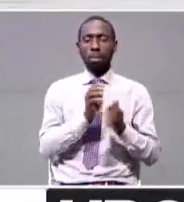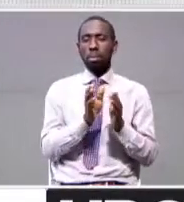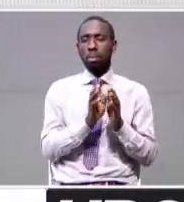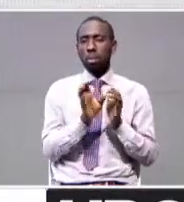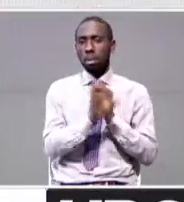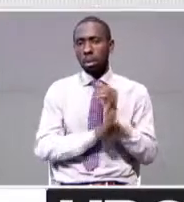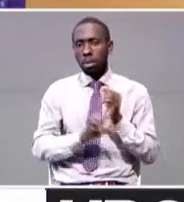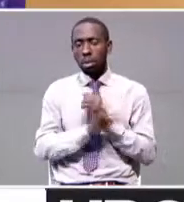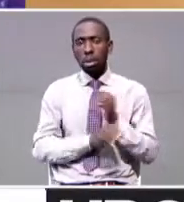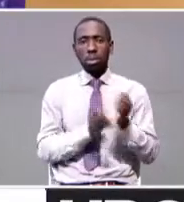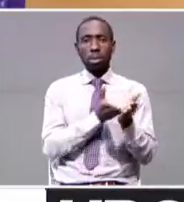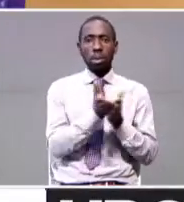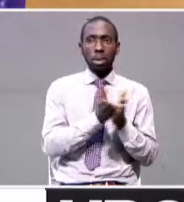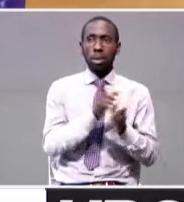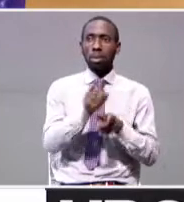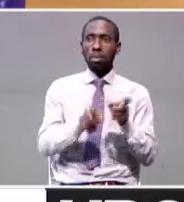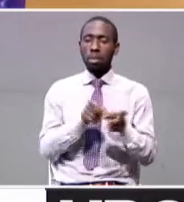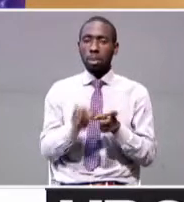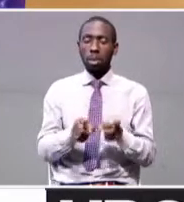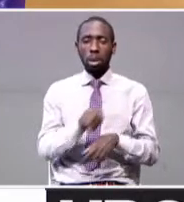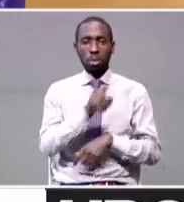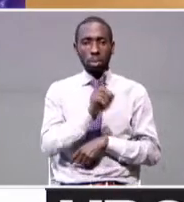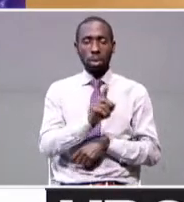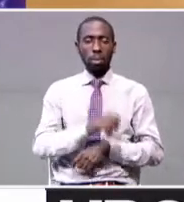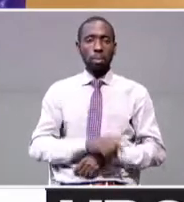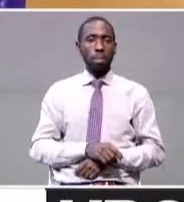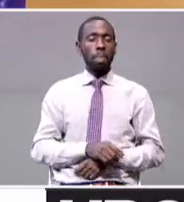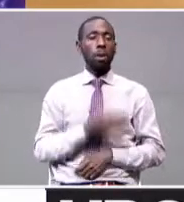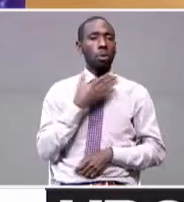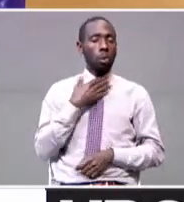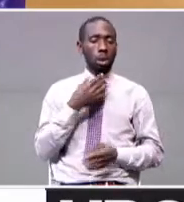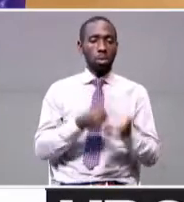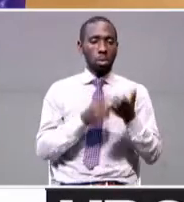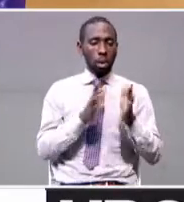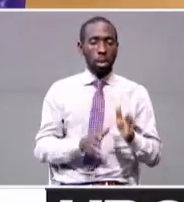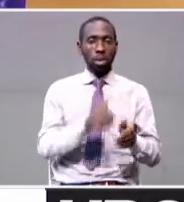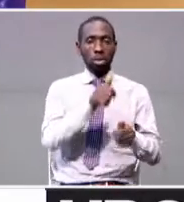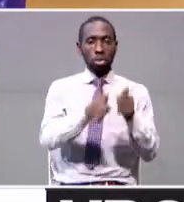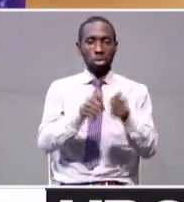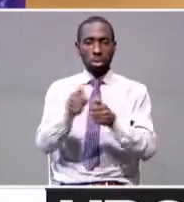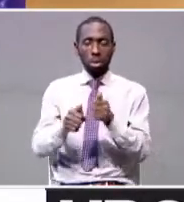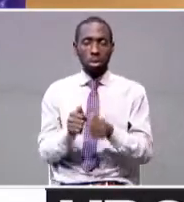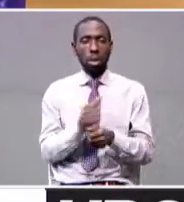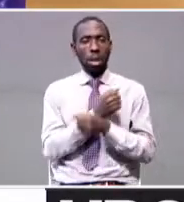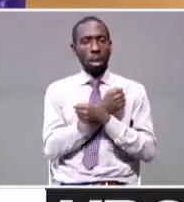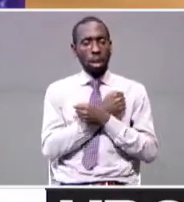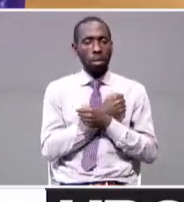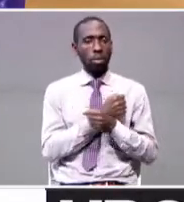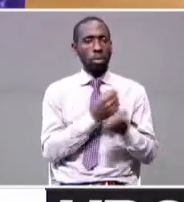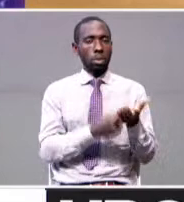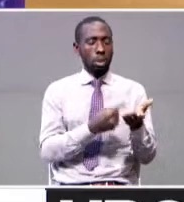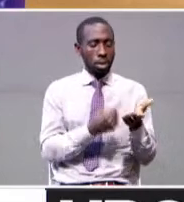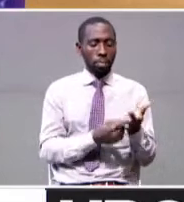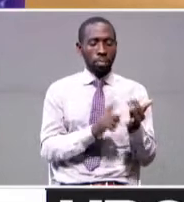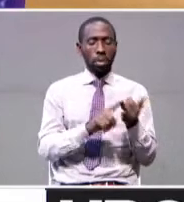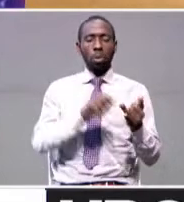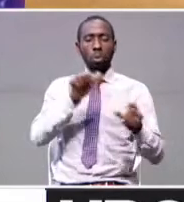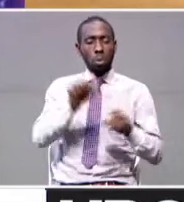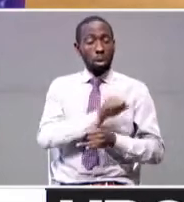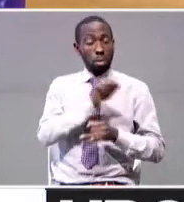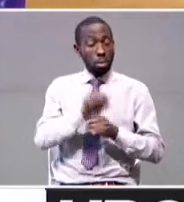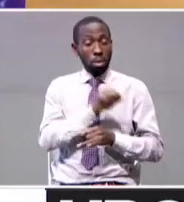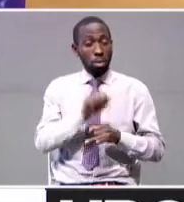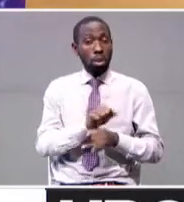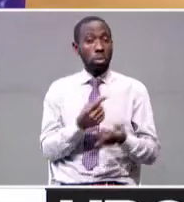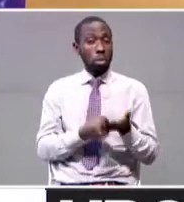baweereza abantu. Twetaaga buli munnayuganda ayagale Uganda ate akole afube nnyo okulaba nti